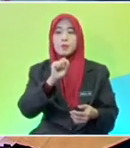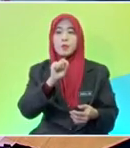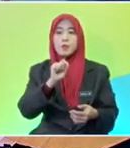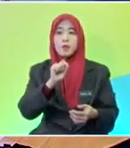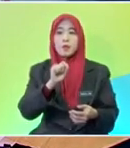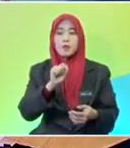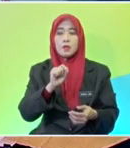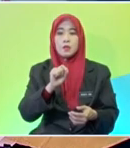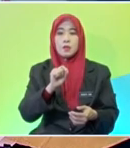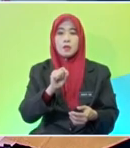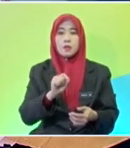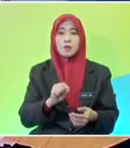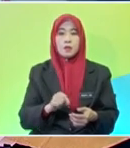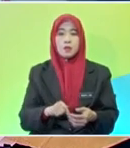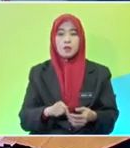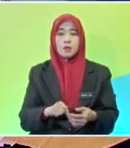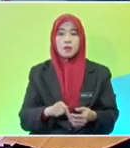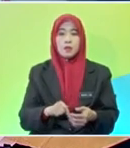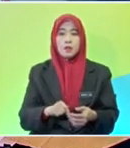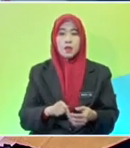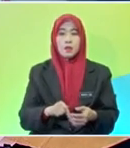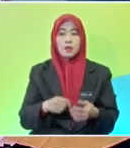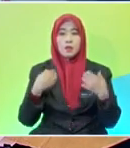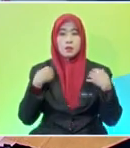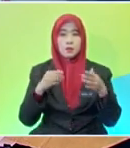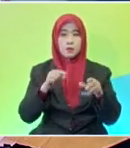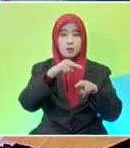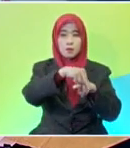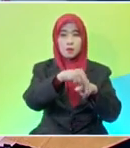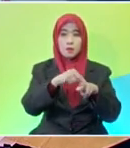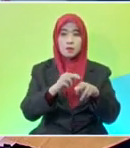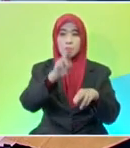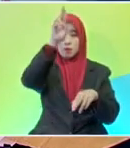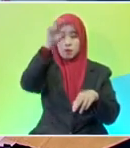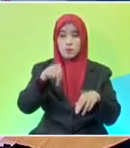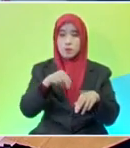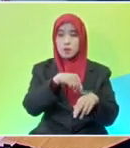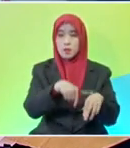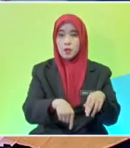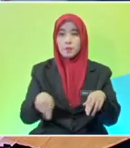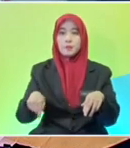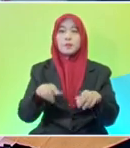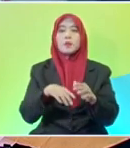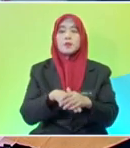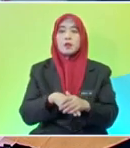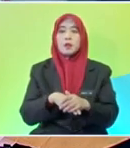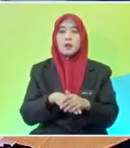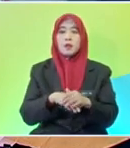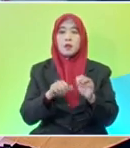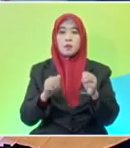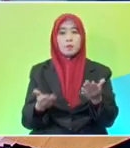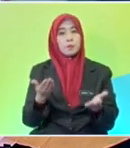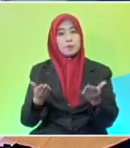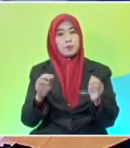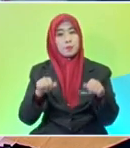have written there, cross and down there. Okay. Okay, it's the first one. If you see, maybe you can read and answer the